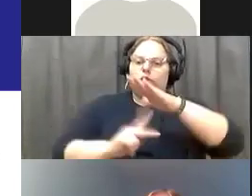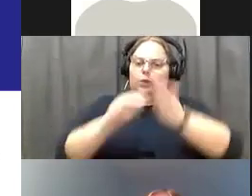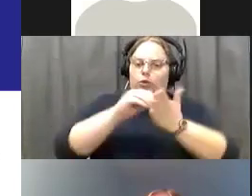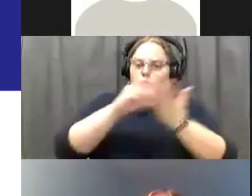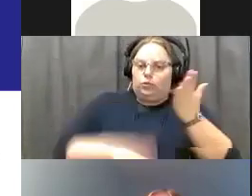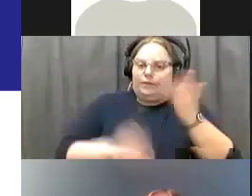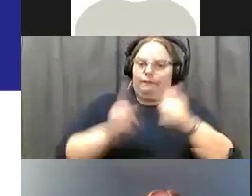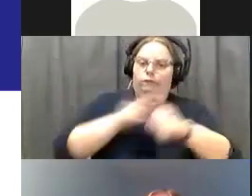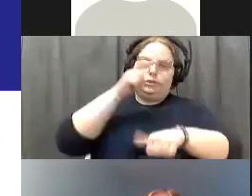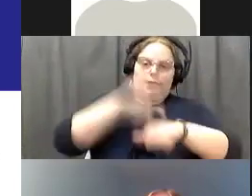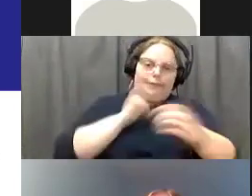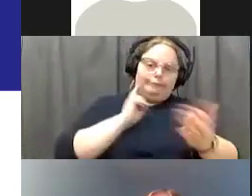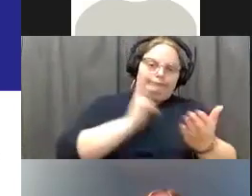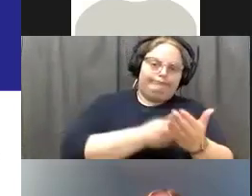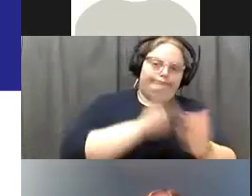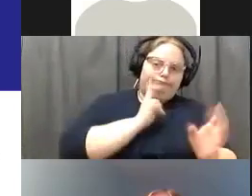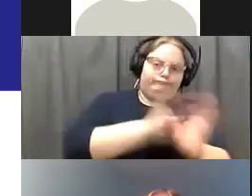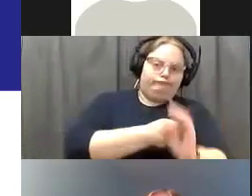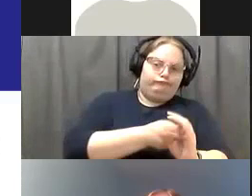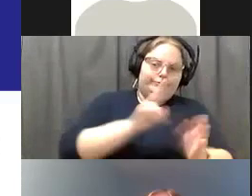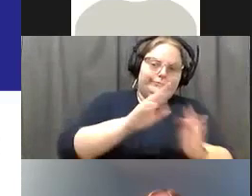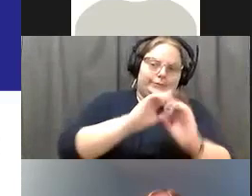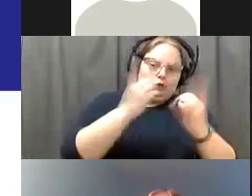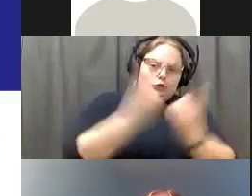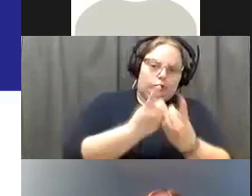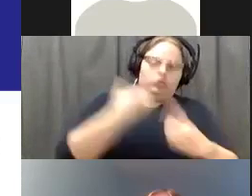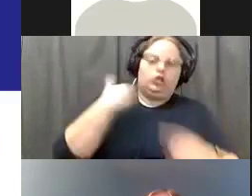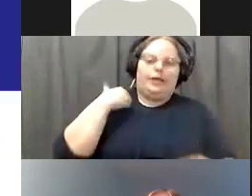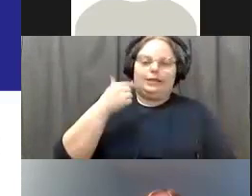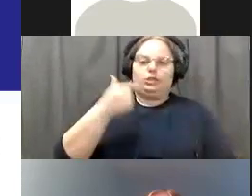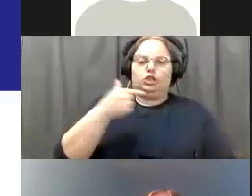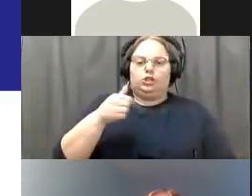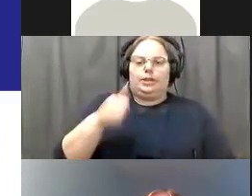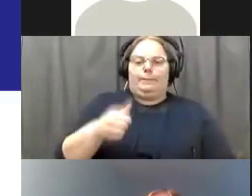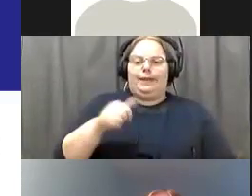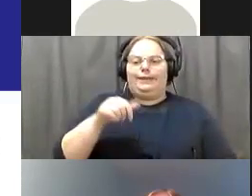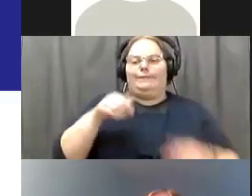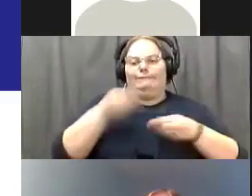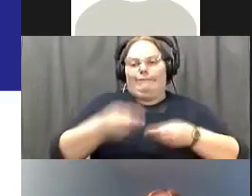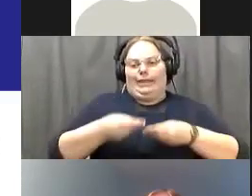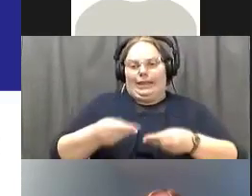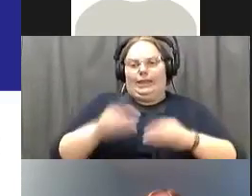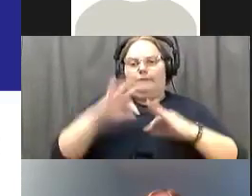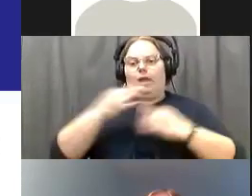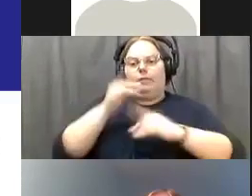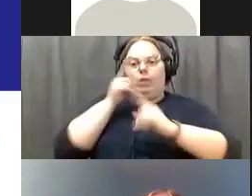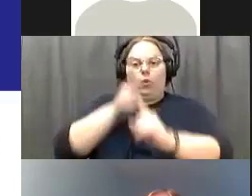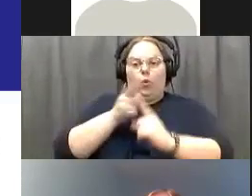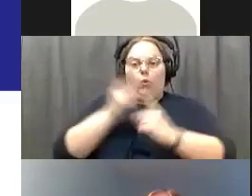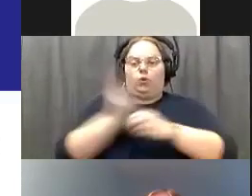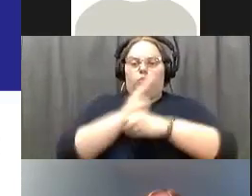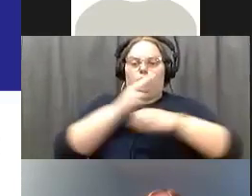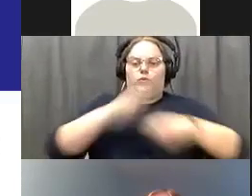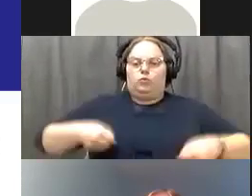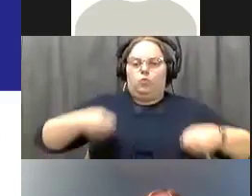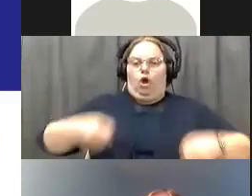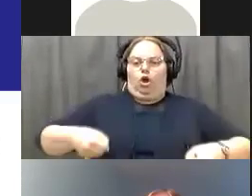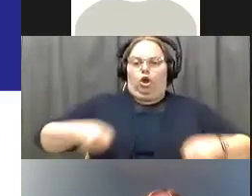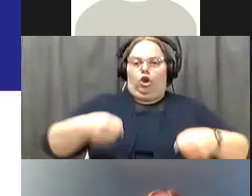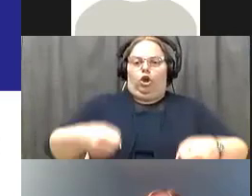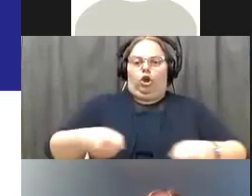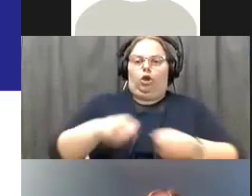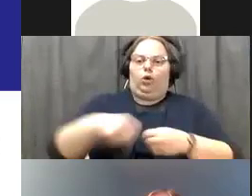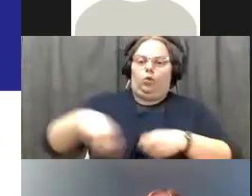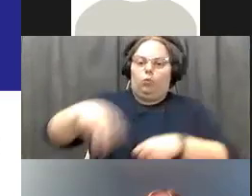She has G-button feeding. Her family's goal is to use a walker and ambulate, write her name, and learn to count